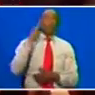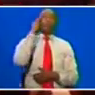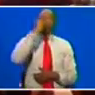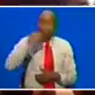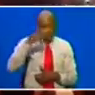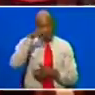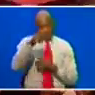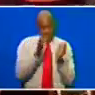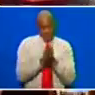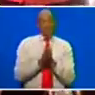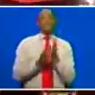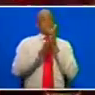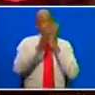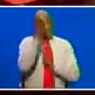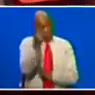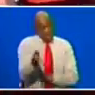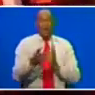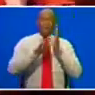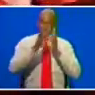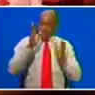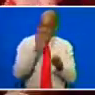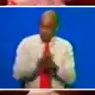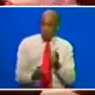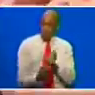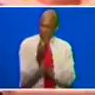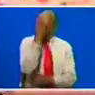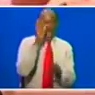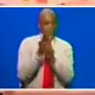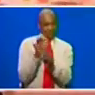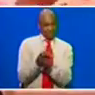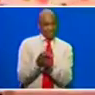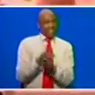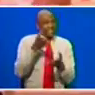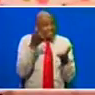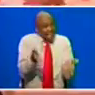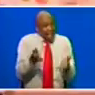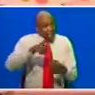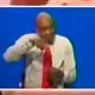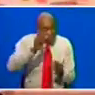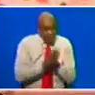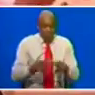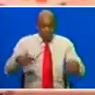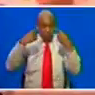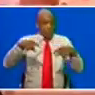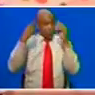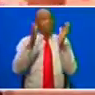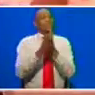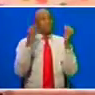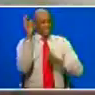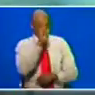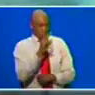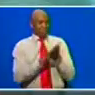on national arena, his stature and popularity growing in recent months, especially following his war of words with President Uhuru